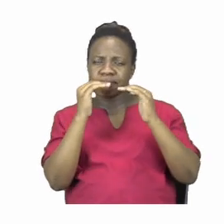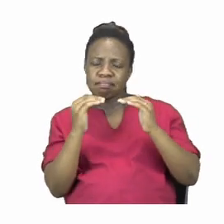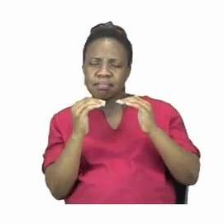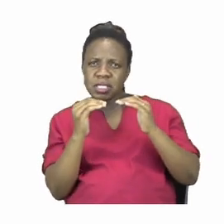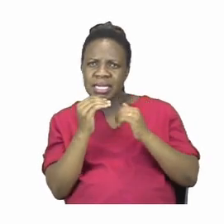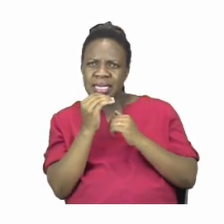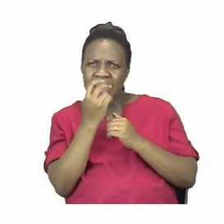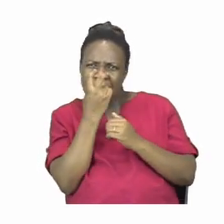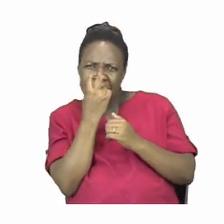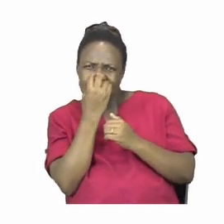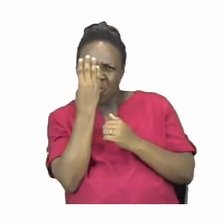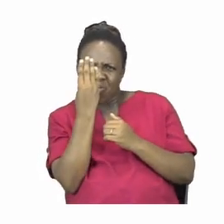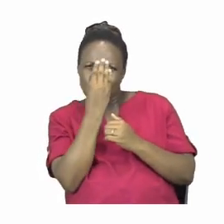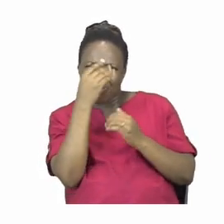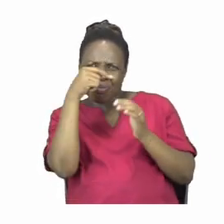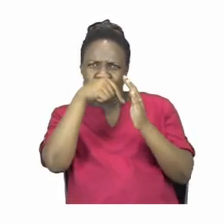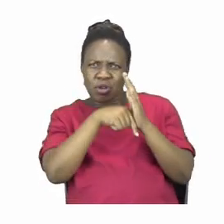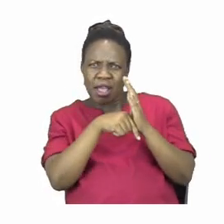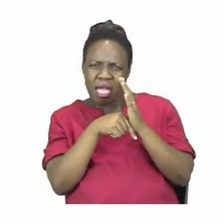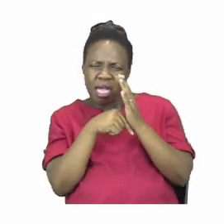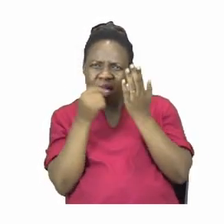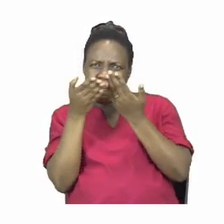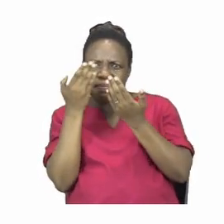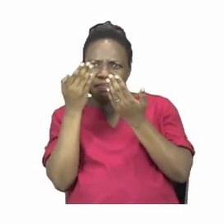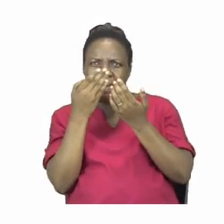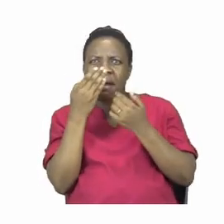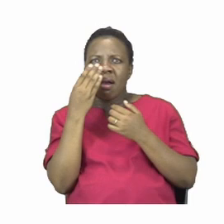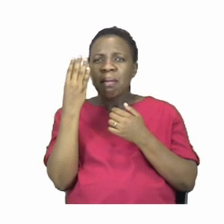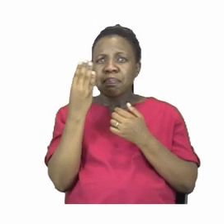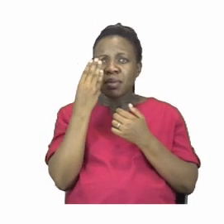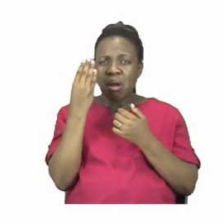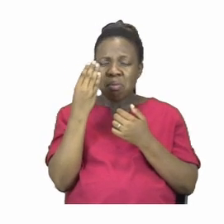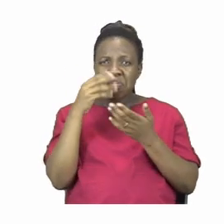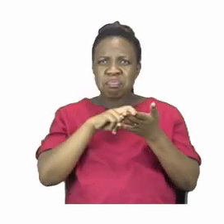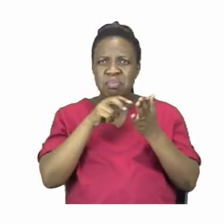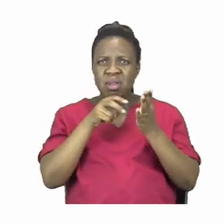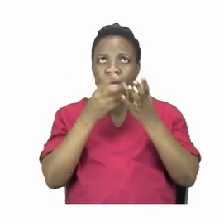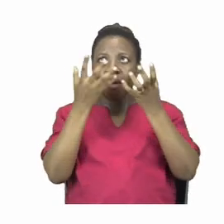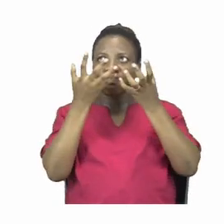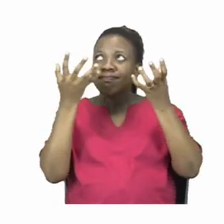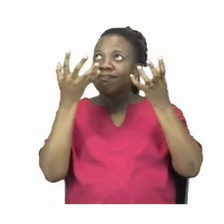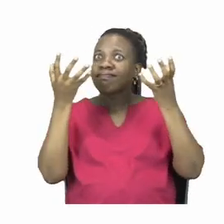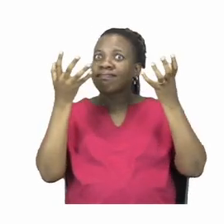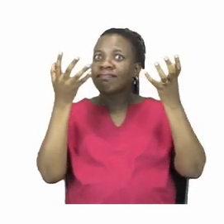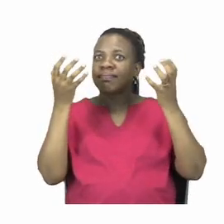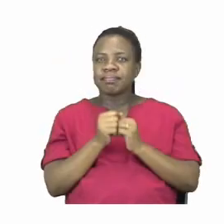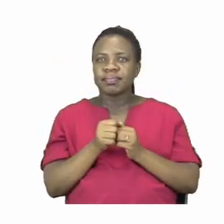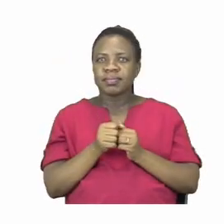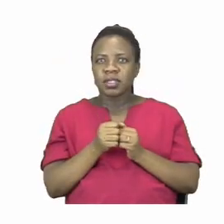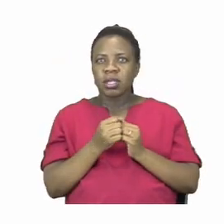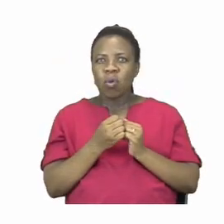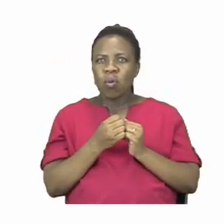blue cloud, and that means cloudy. There you will see a very dark blue cloud with